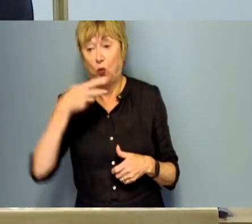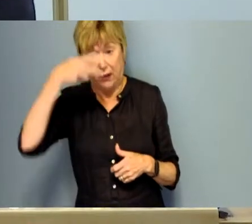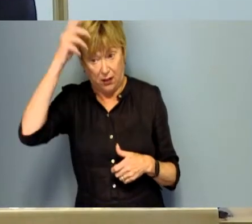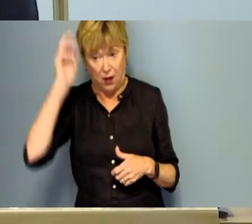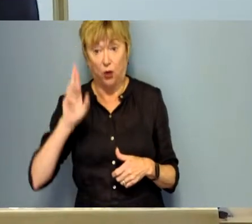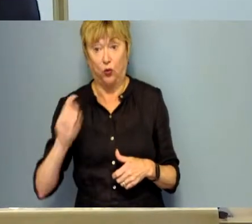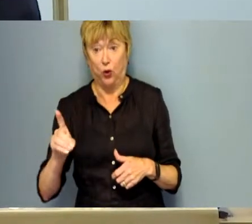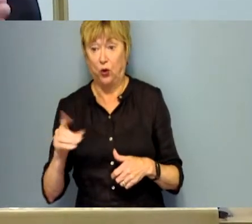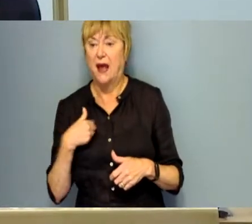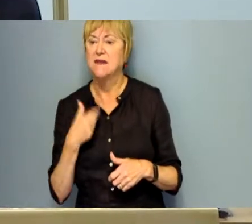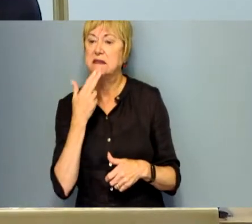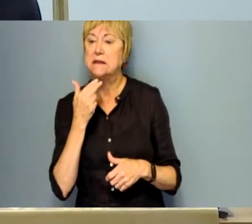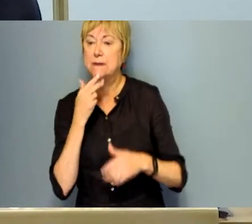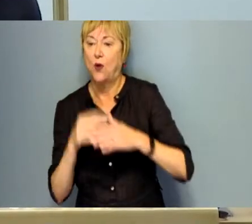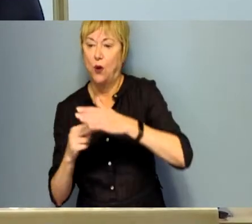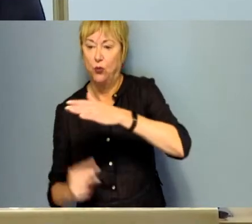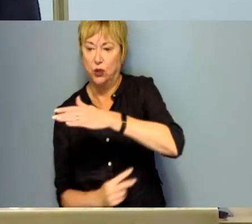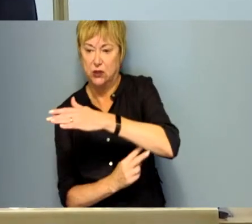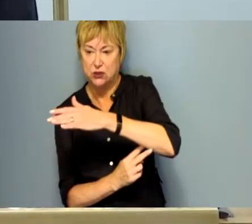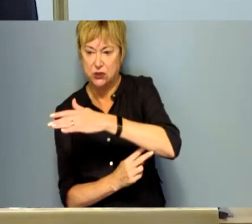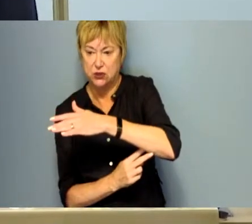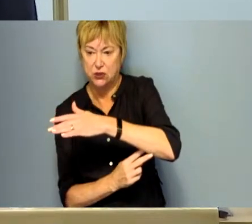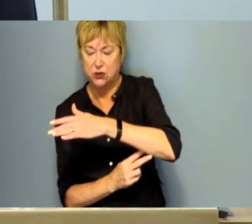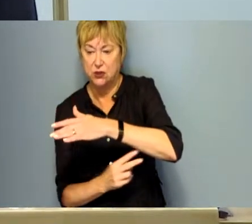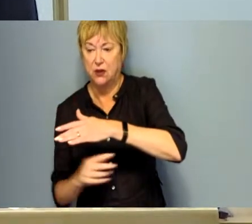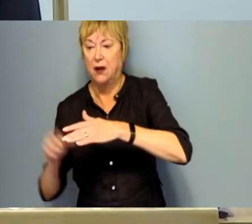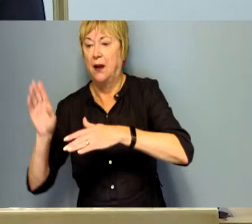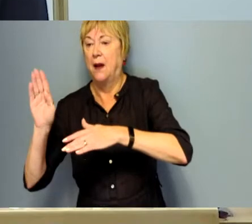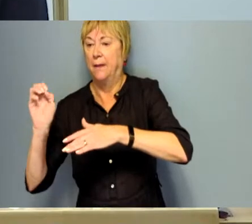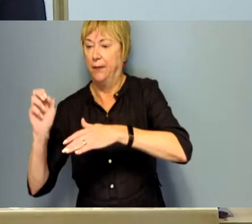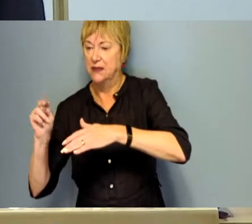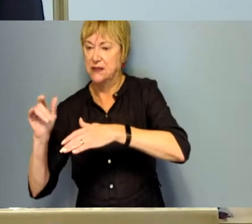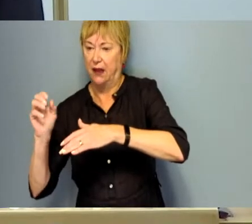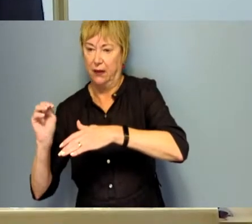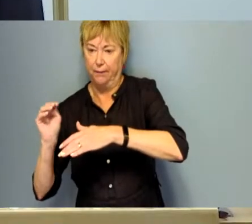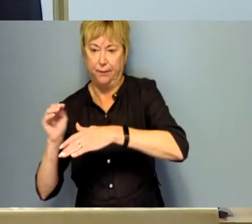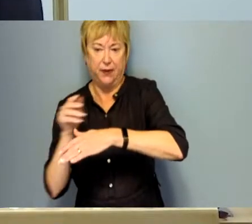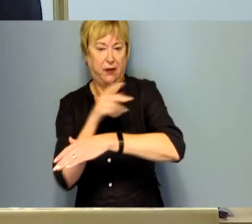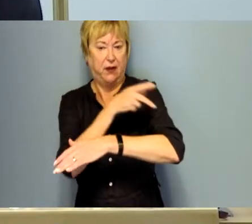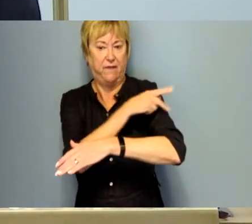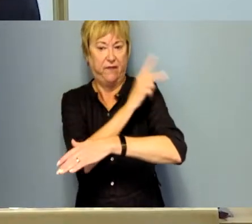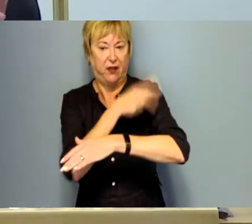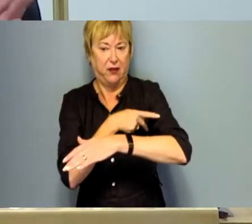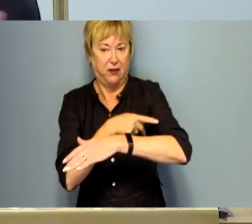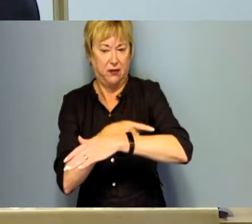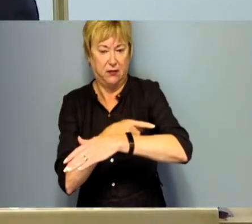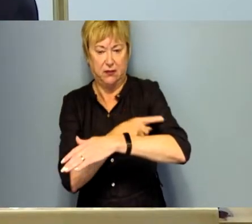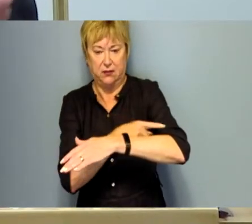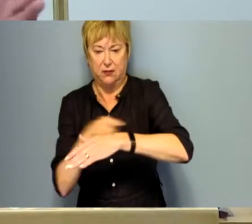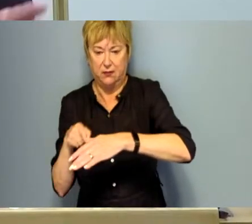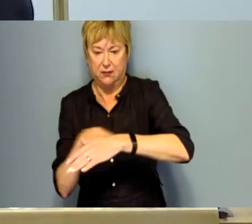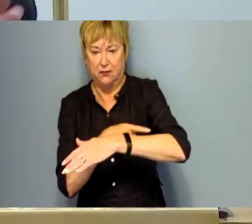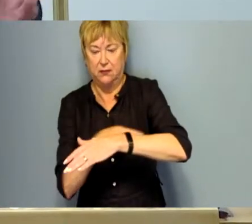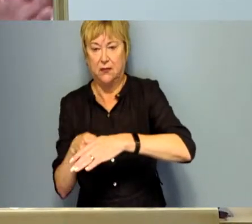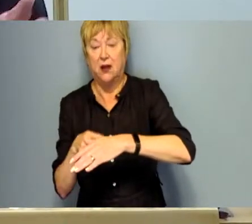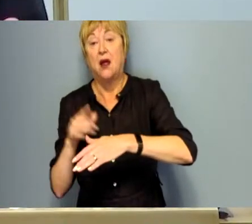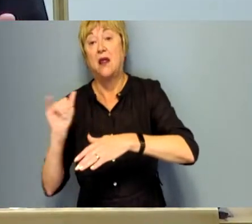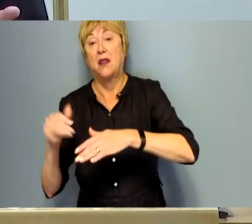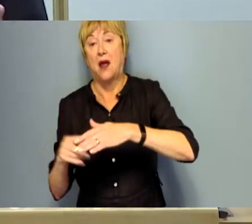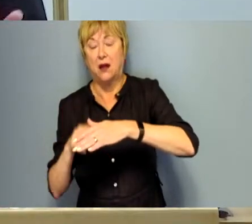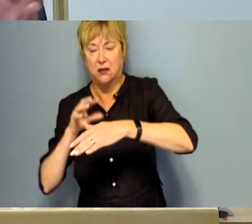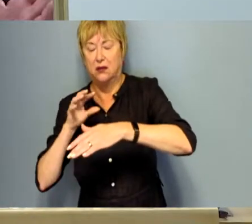very small bridge that you're in Bensalem on one side, on the other side is Philadelphia, that there was debris